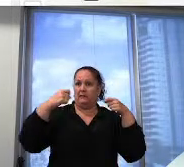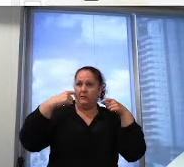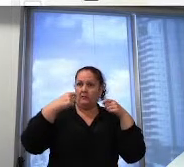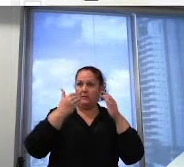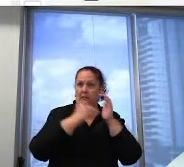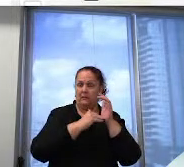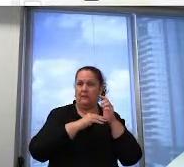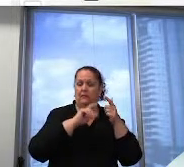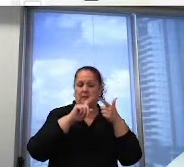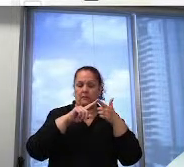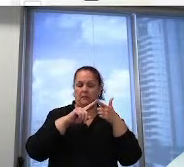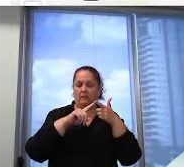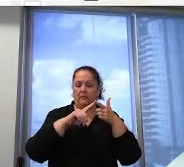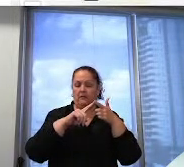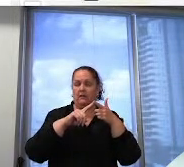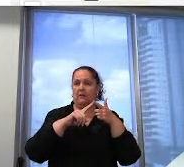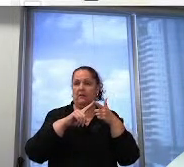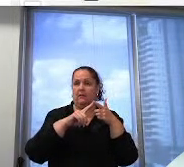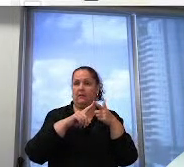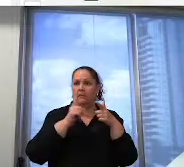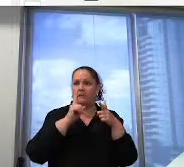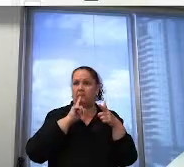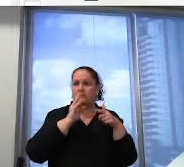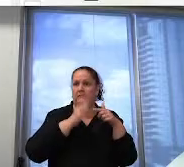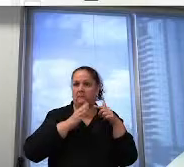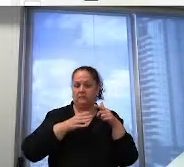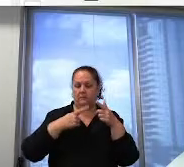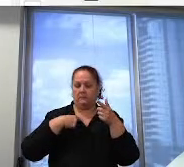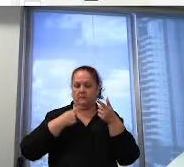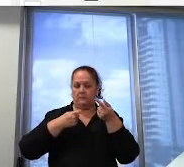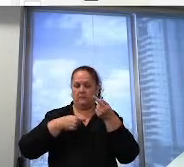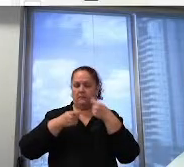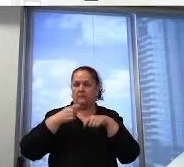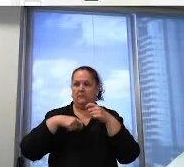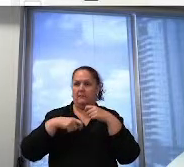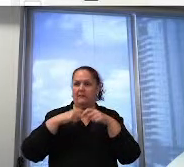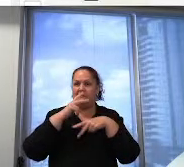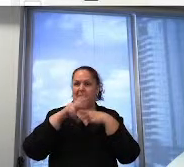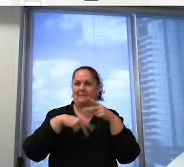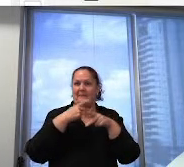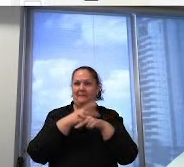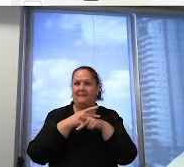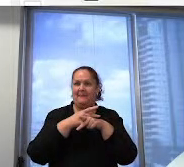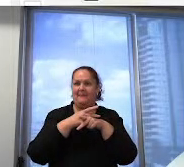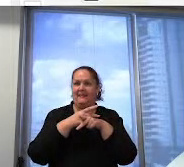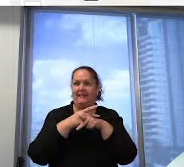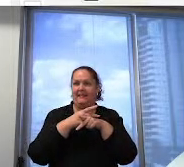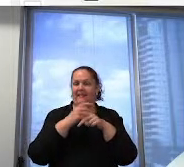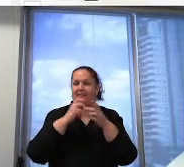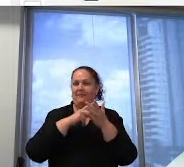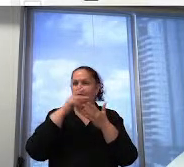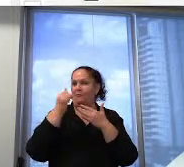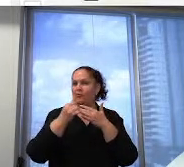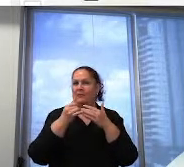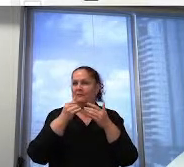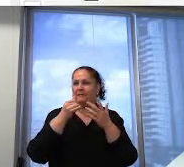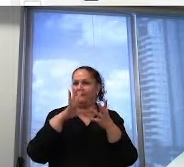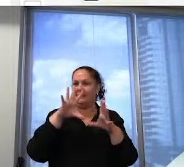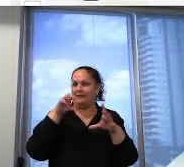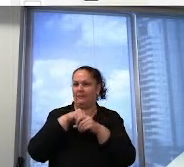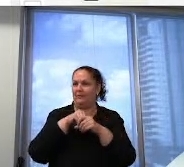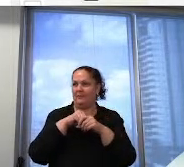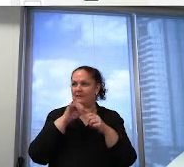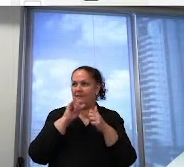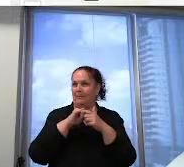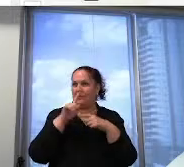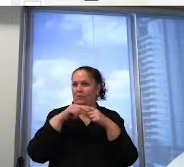reconductoring, it includes, complete pole and wire replacement, or what's the kind of gradation of projects that